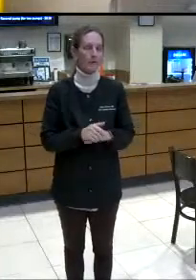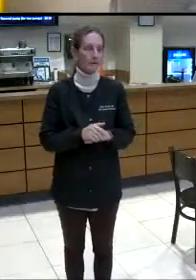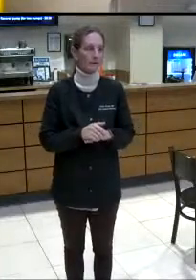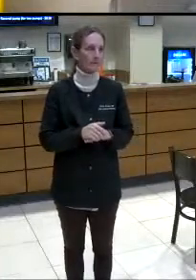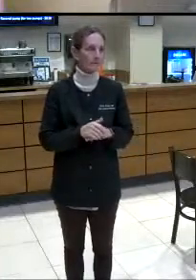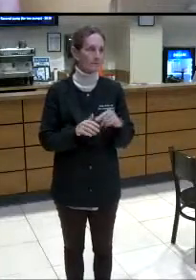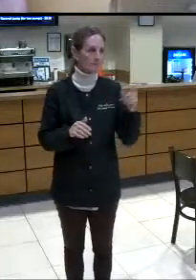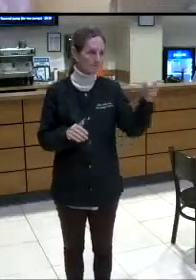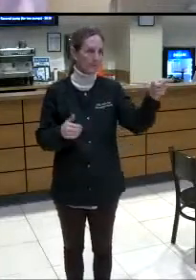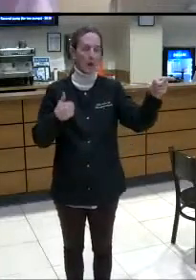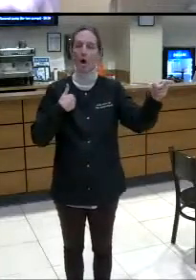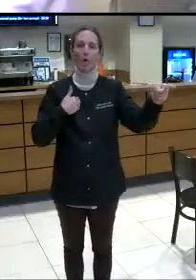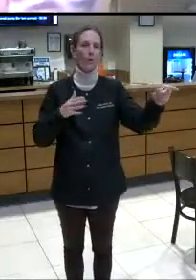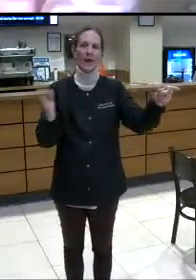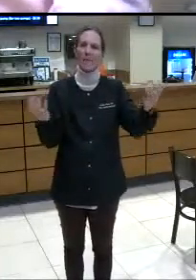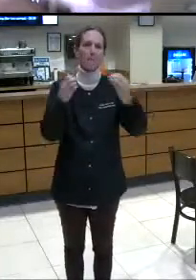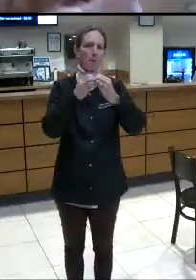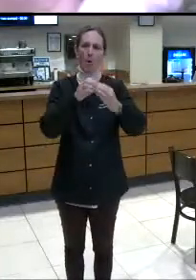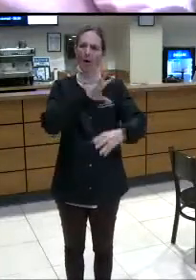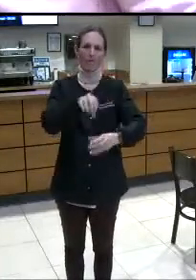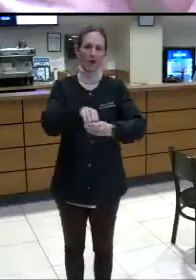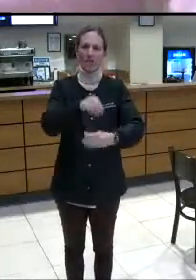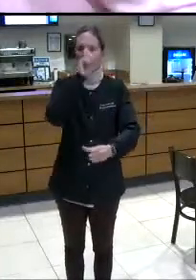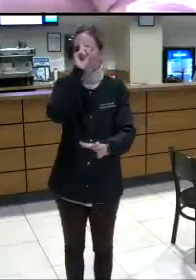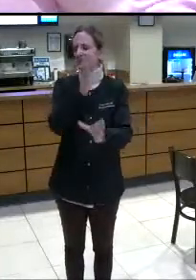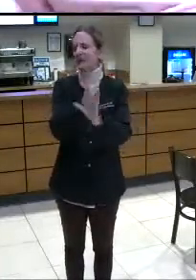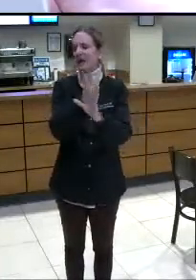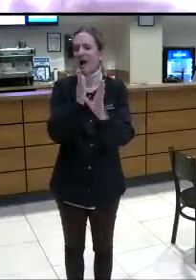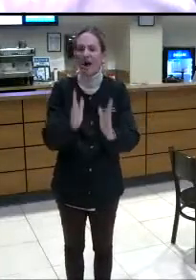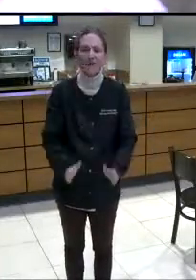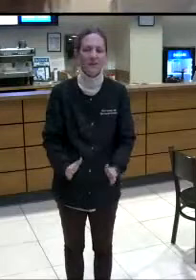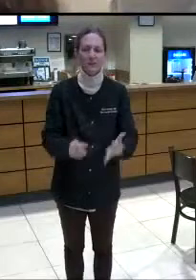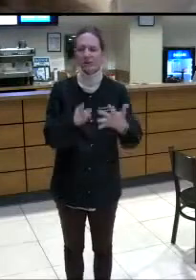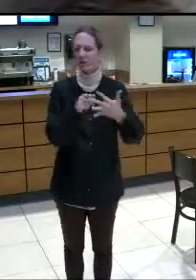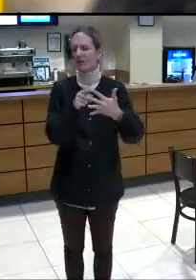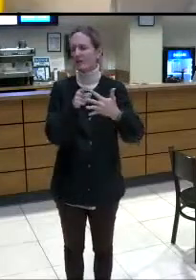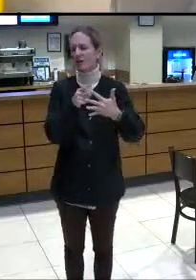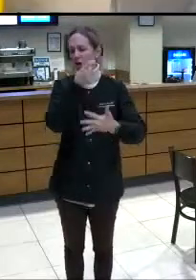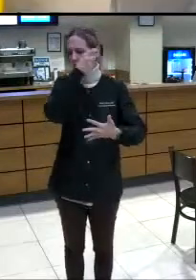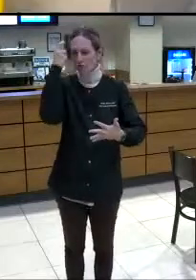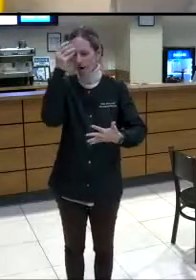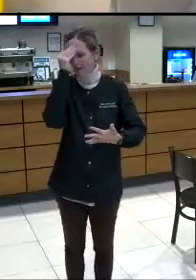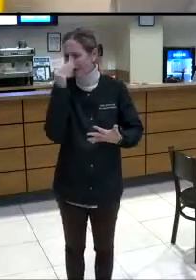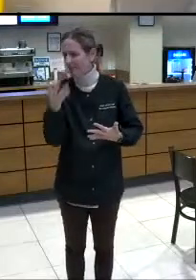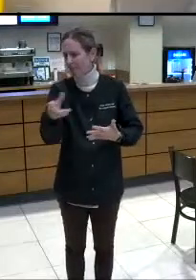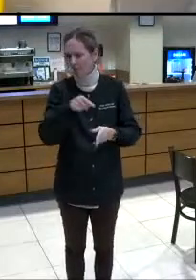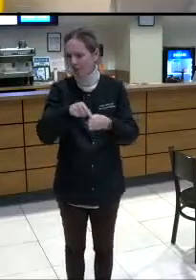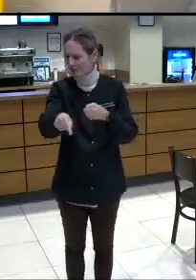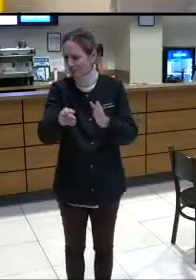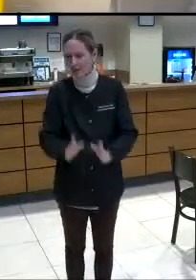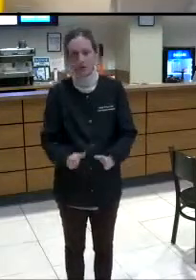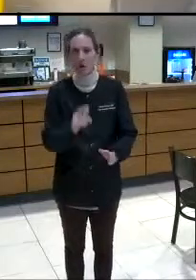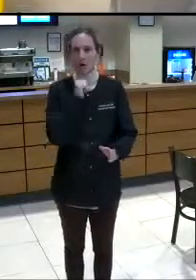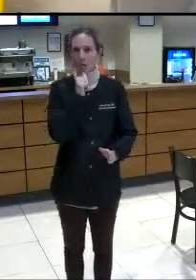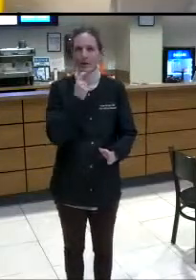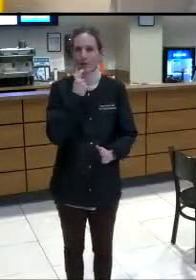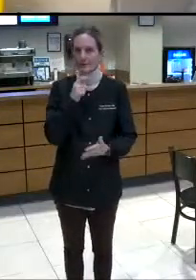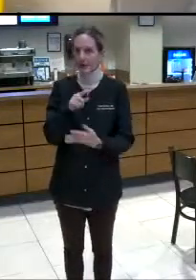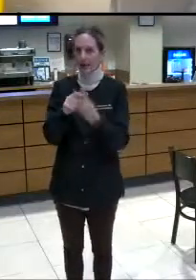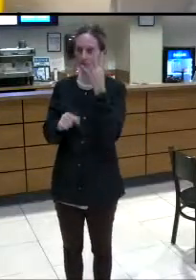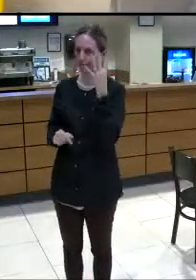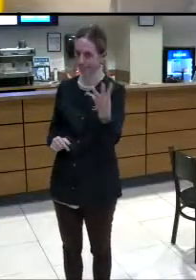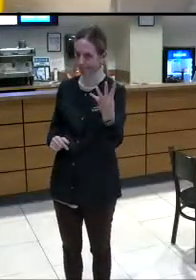Can I psychologists, also we say have we our have school trauma-informed- psychologists I and just said trauma-informed care trauma-informed specialists. So I don't think we can just say that's it. I mean, we Yeah.